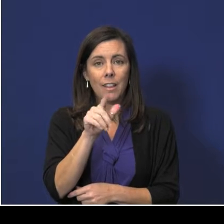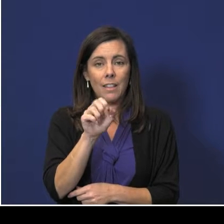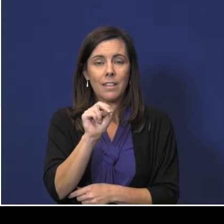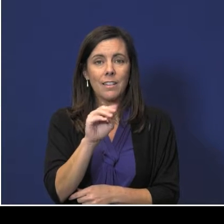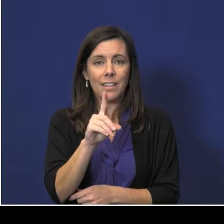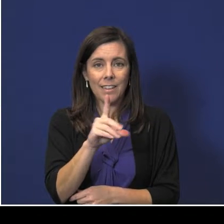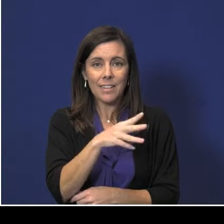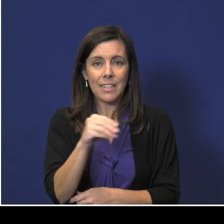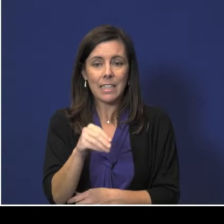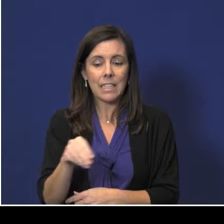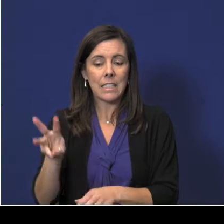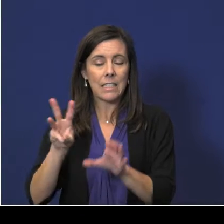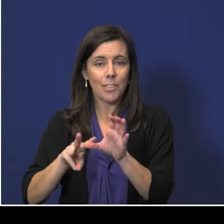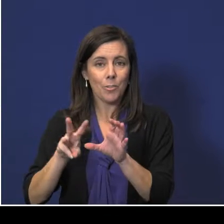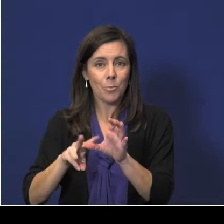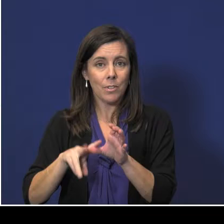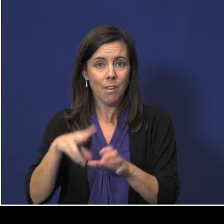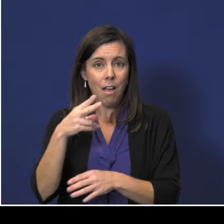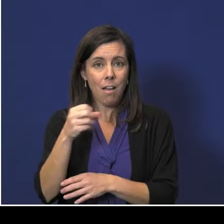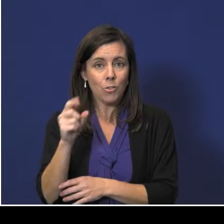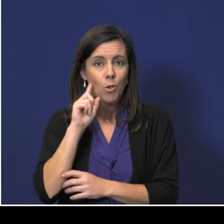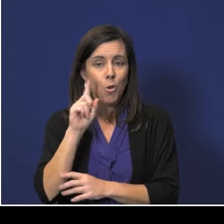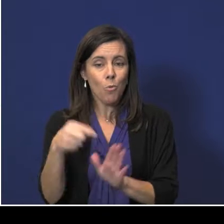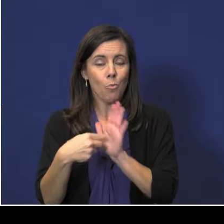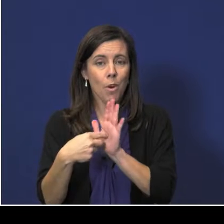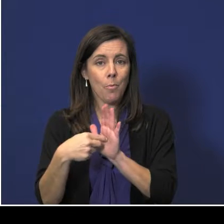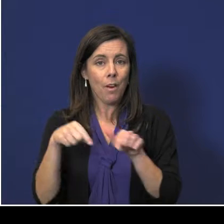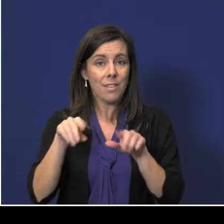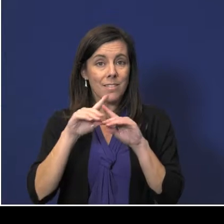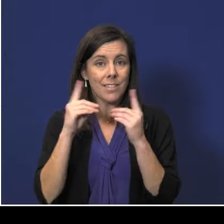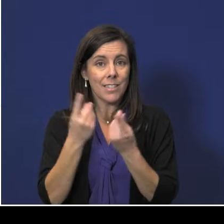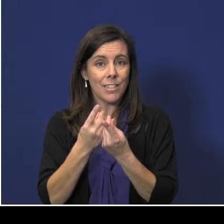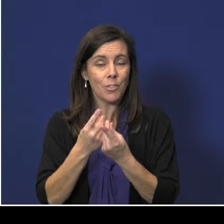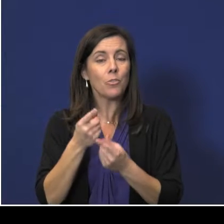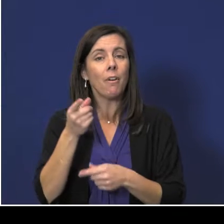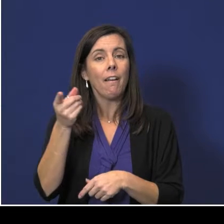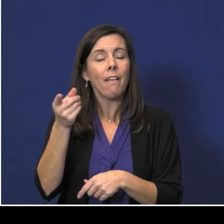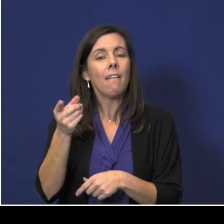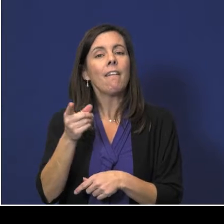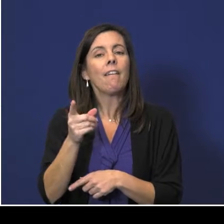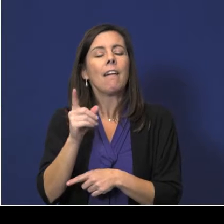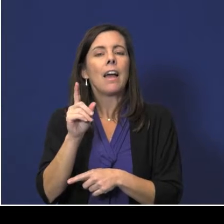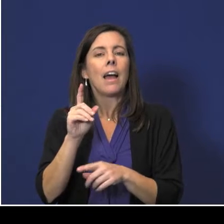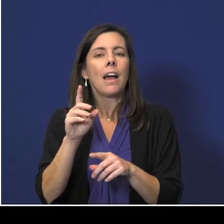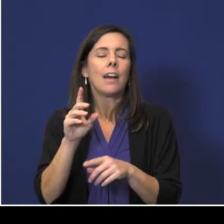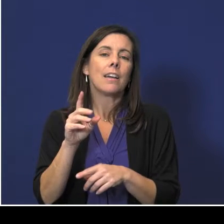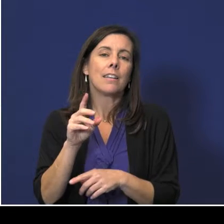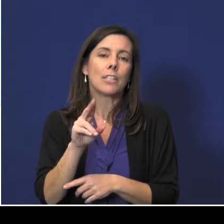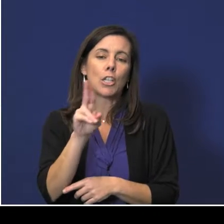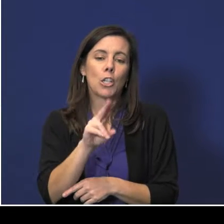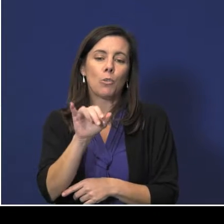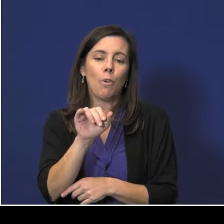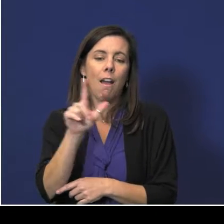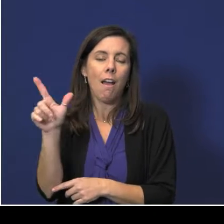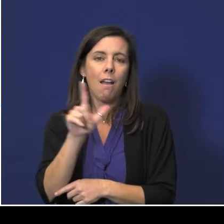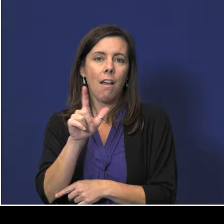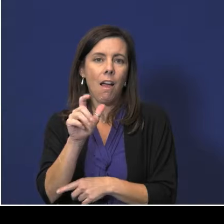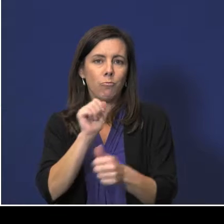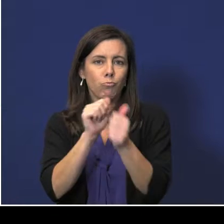represent CFISD at the UIL State Marching Band Contest after being among the 4 bands